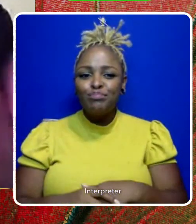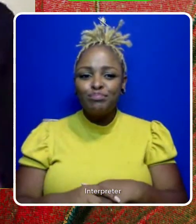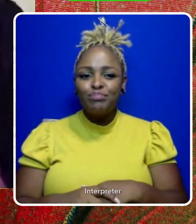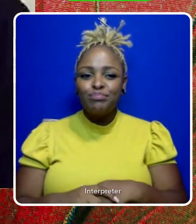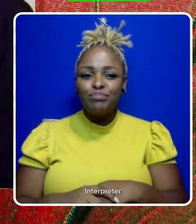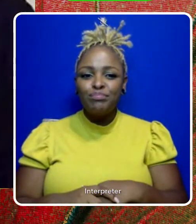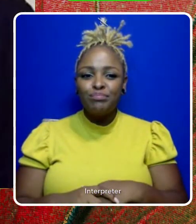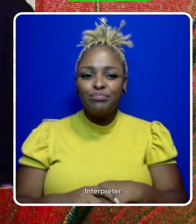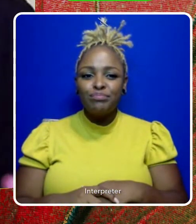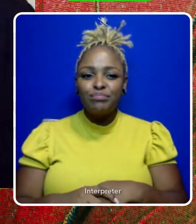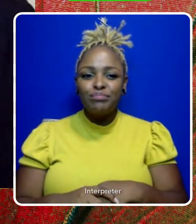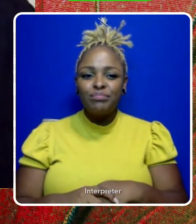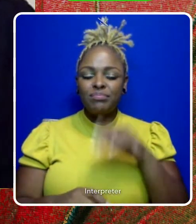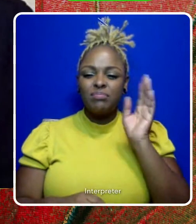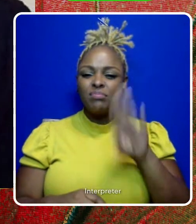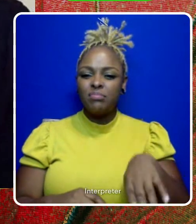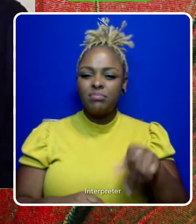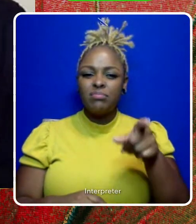As I was saying,